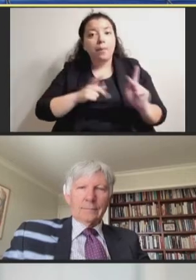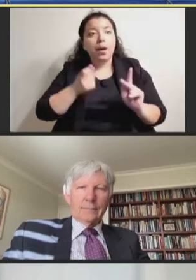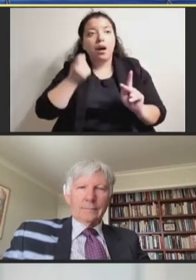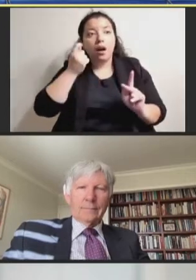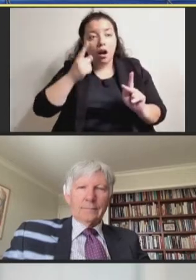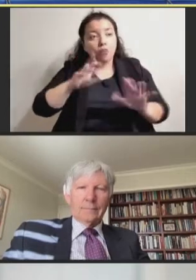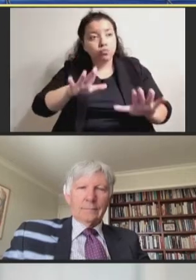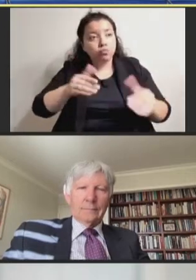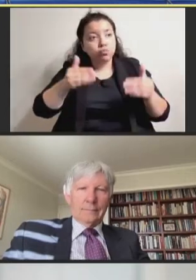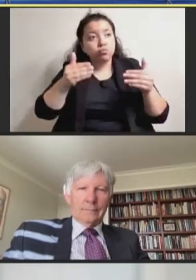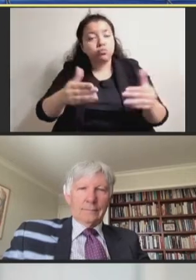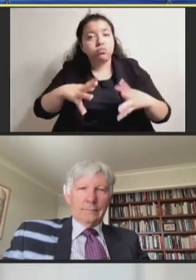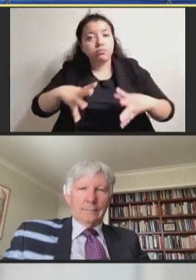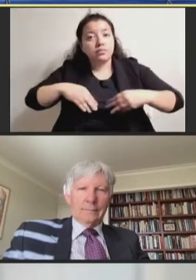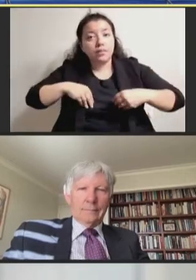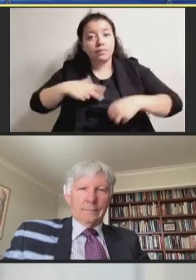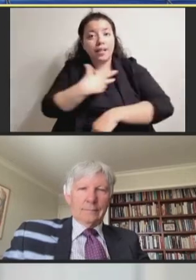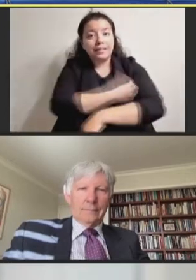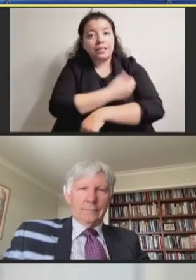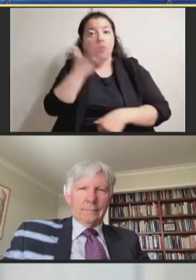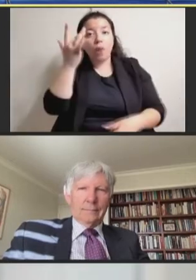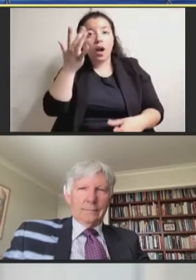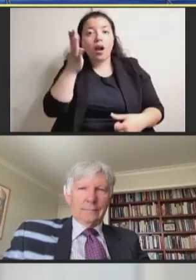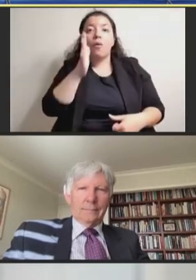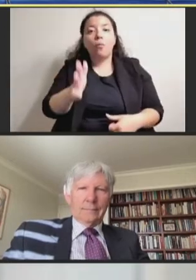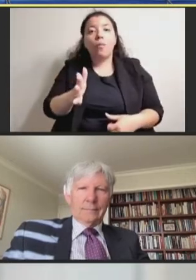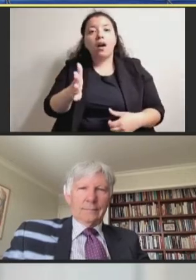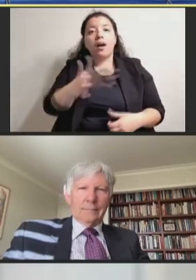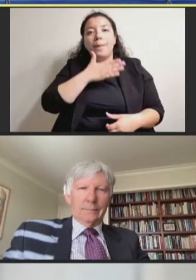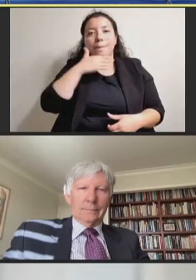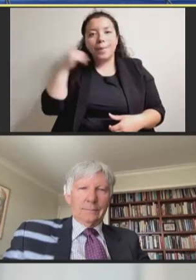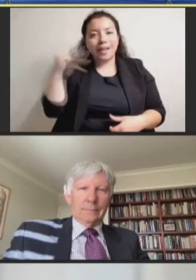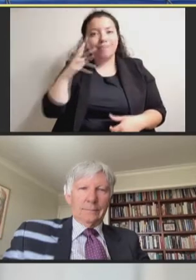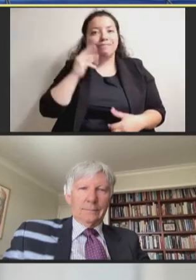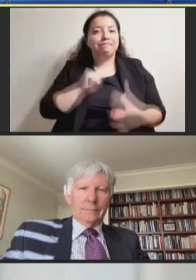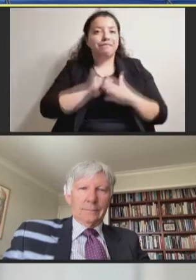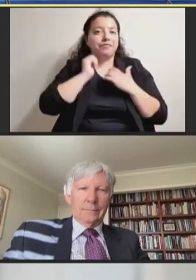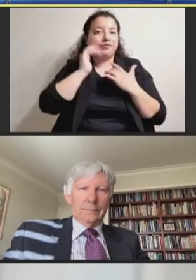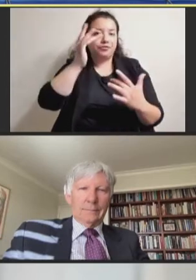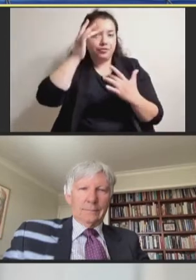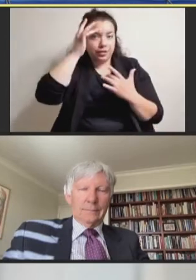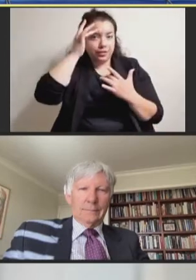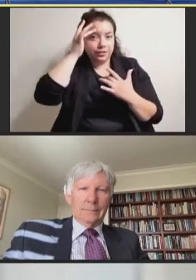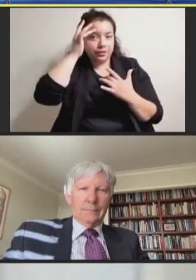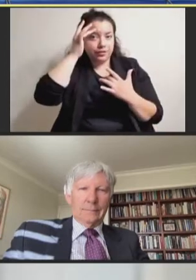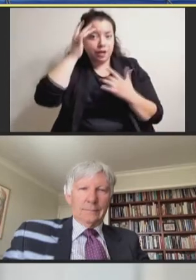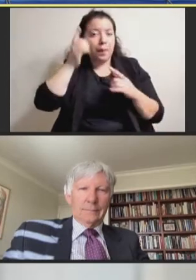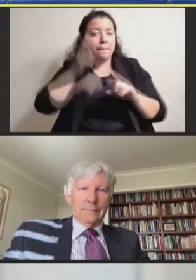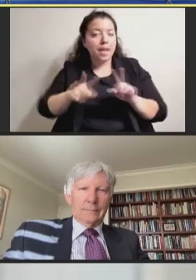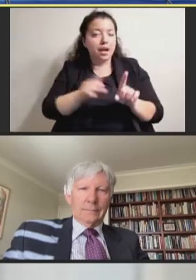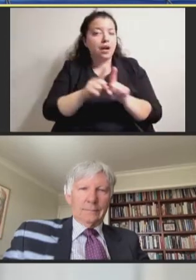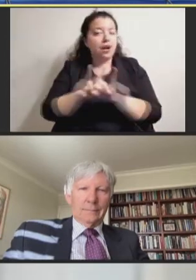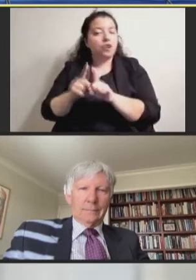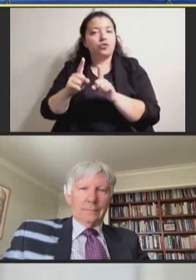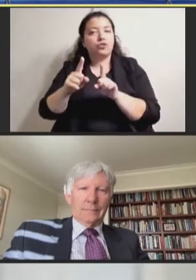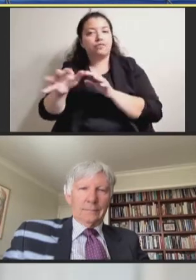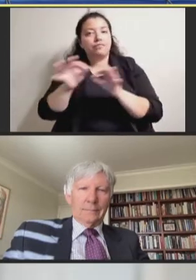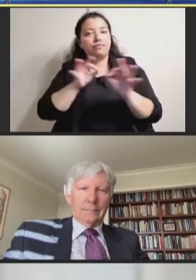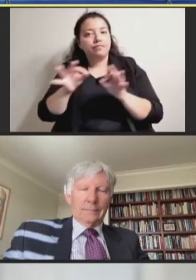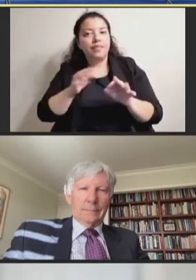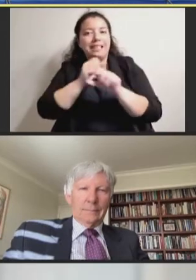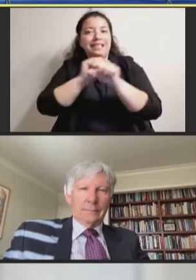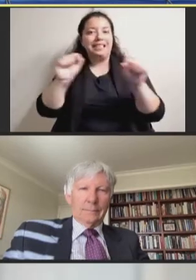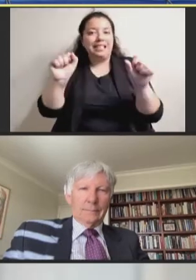maybe more specific or explicit about the safety of some symptoms. I hope that makes